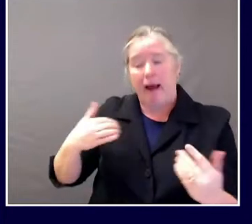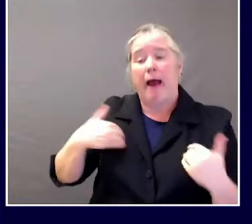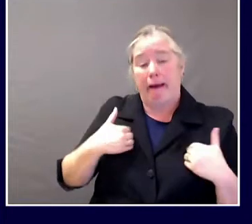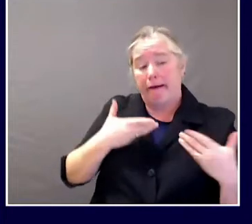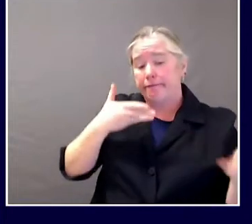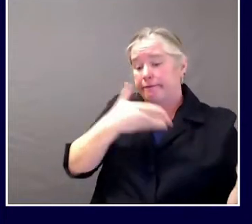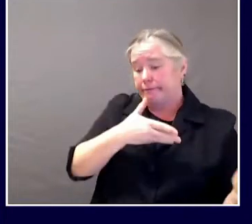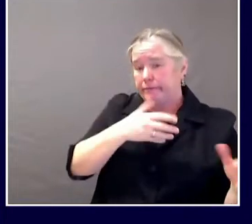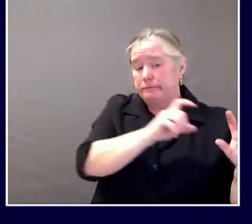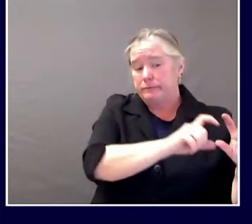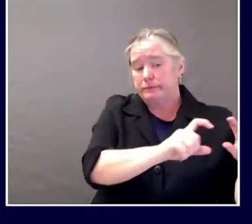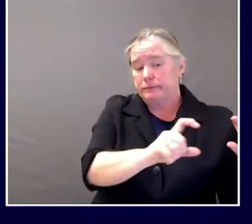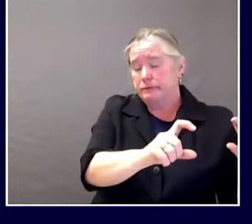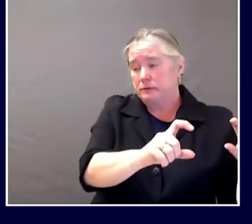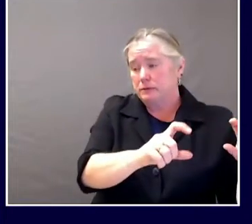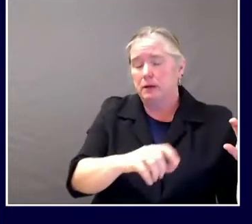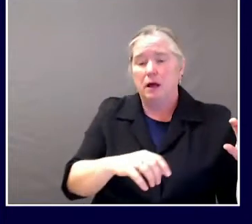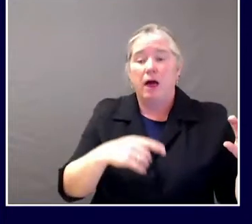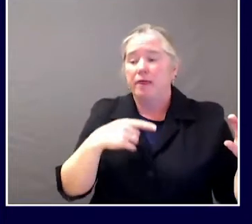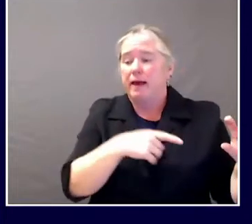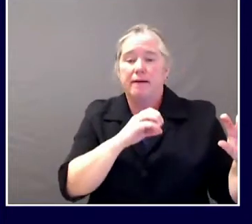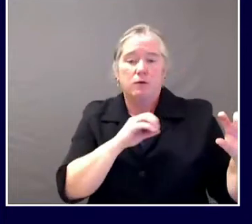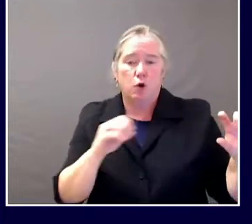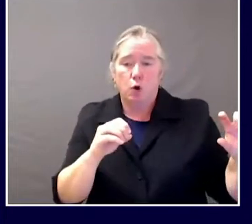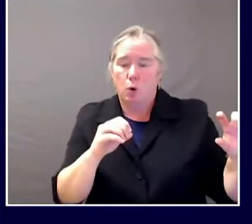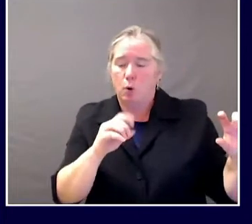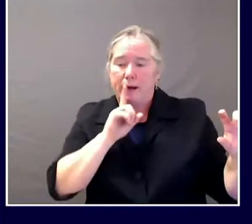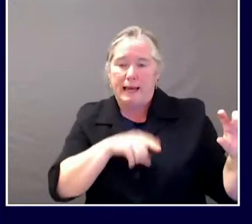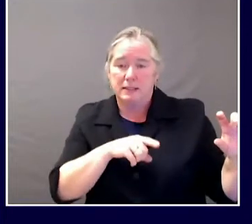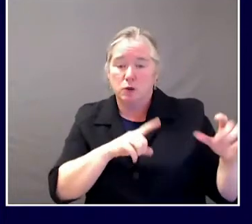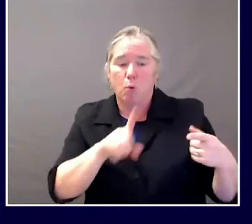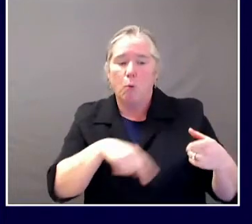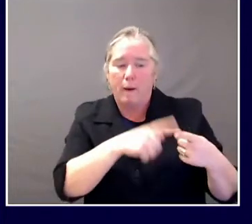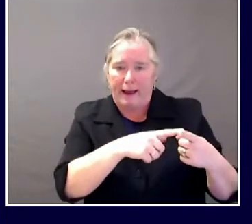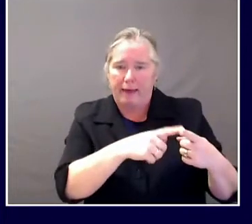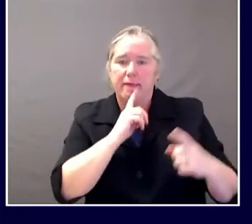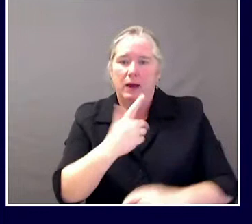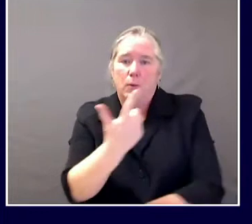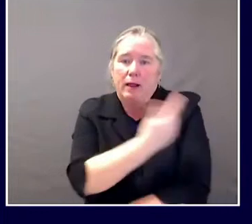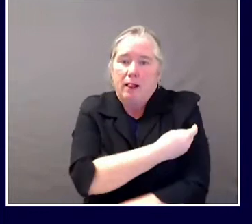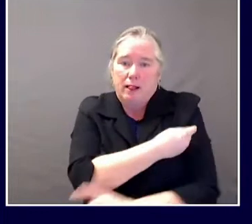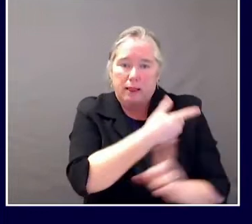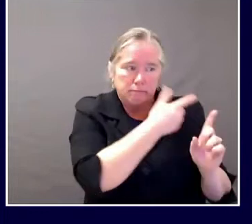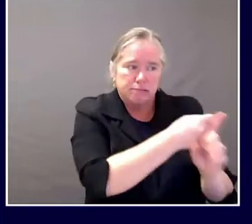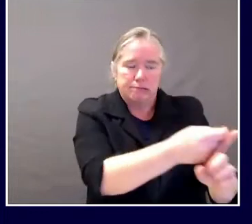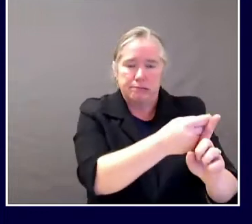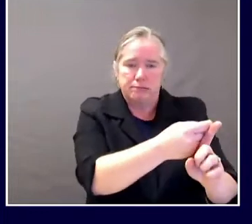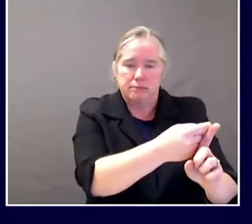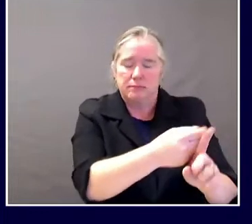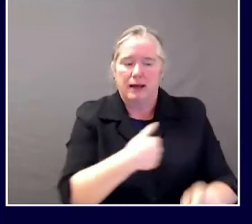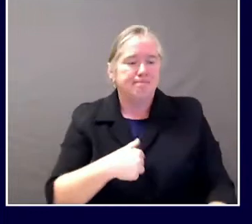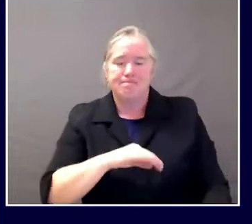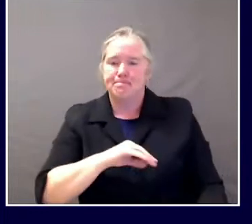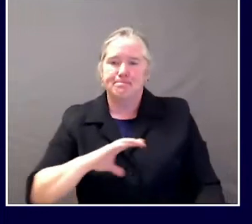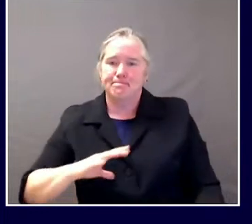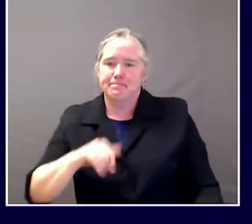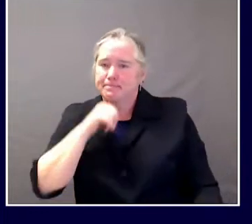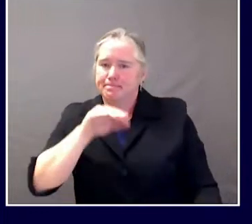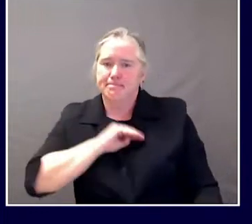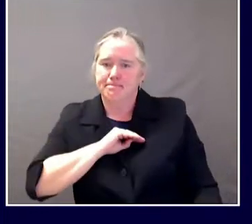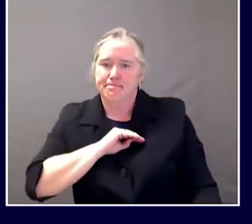and they could not tell us when they indicated that they would put them into arms. That didn't work for me. And so this morning, I indicated